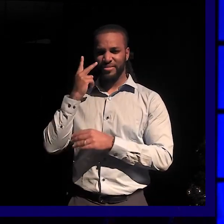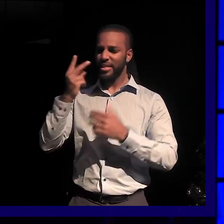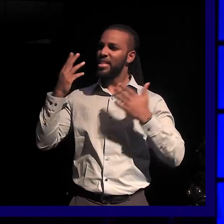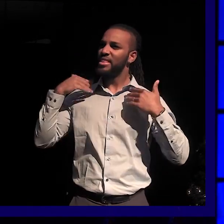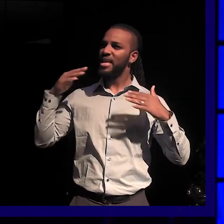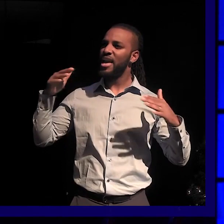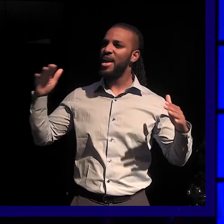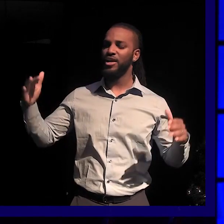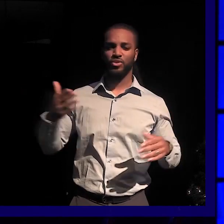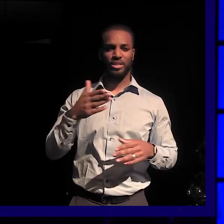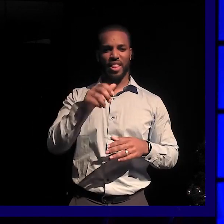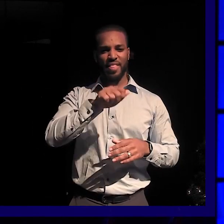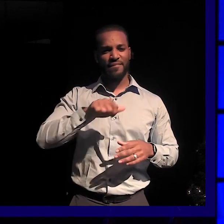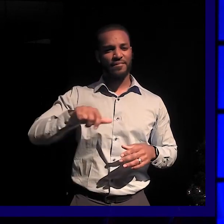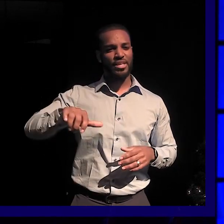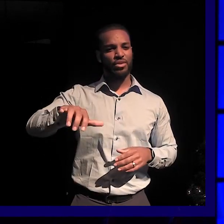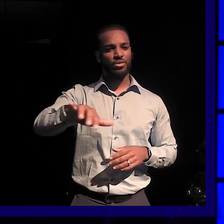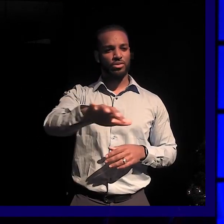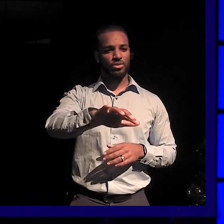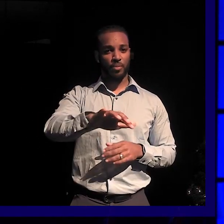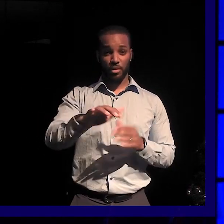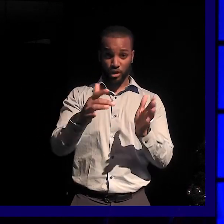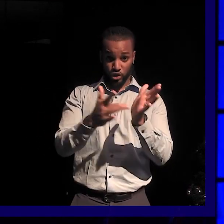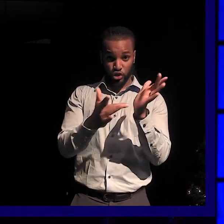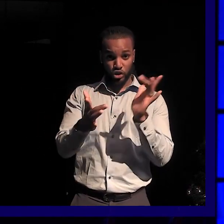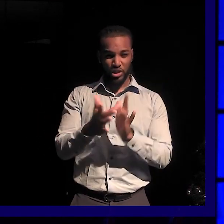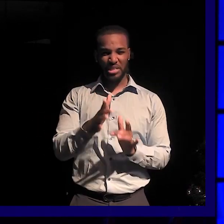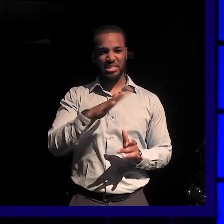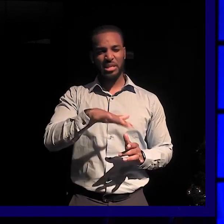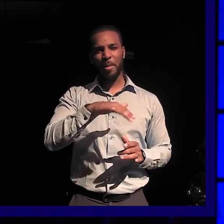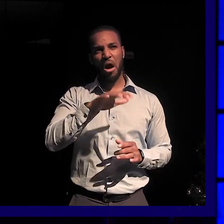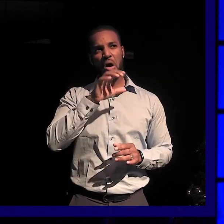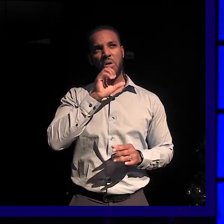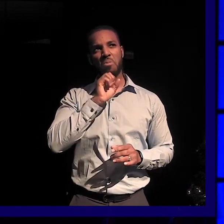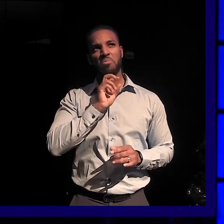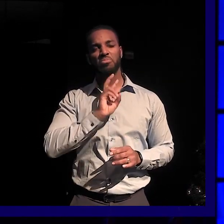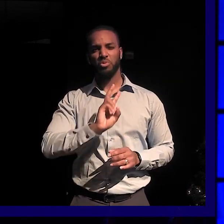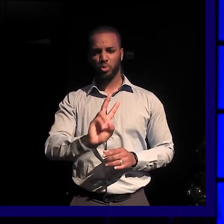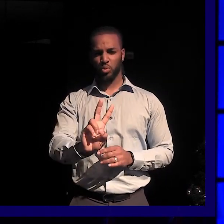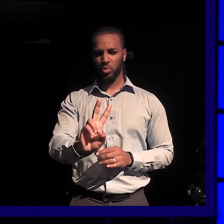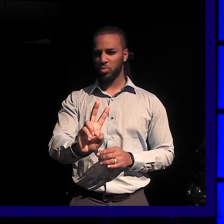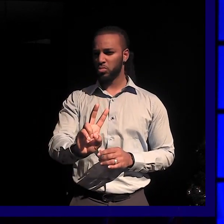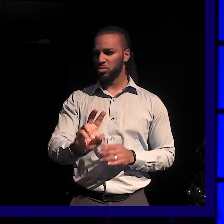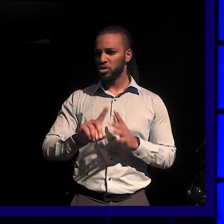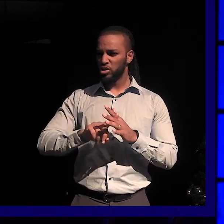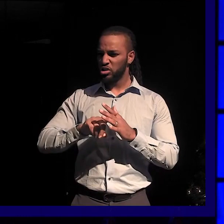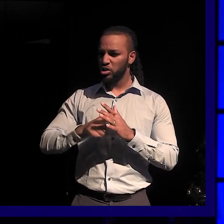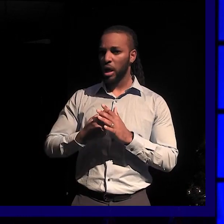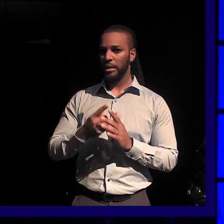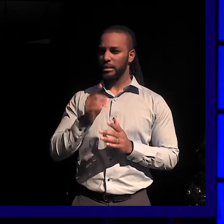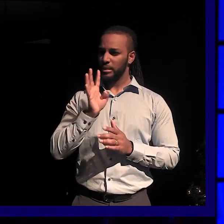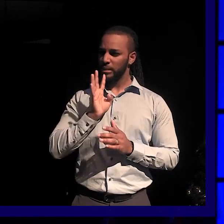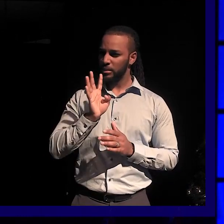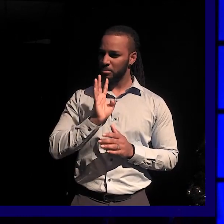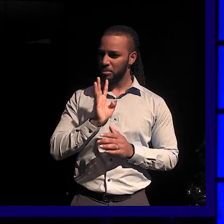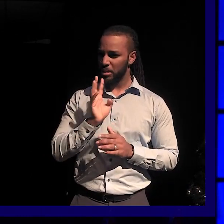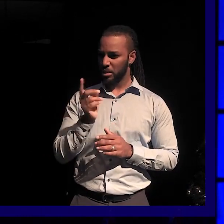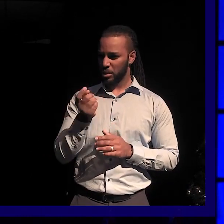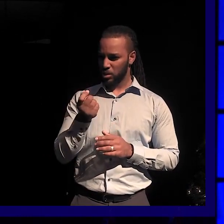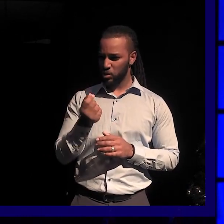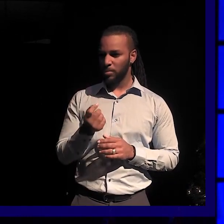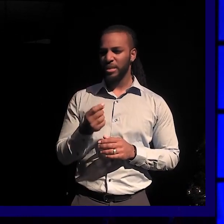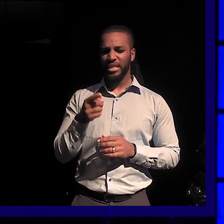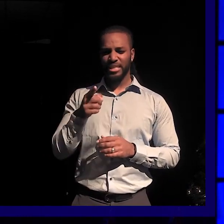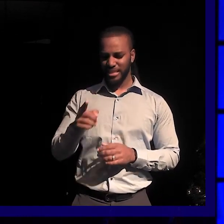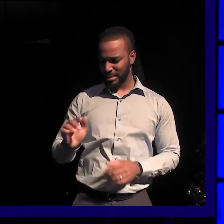angels in the fields. Jesus is about 2 years old now. He's starting to speak. He's